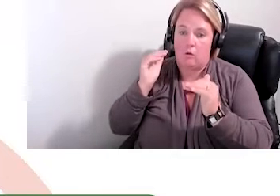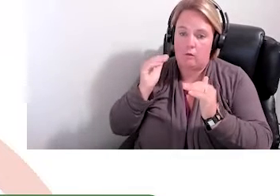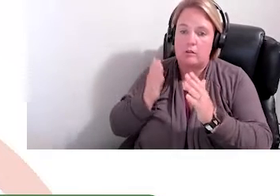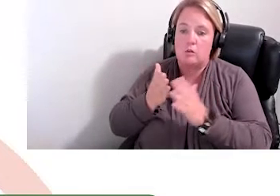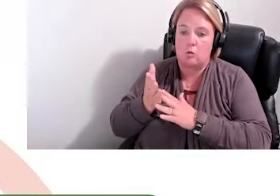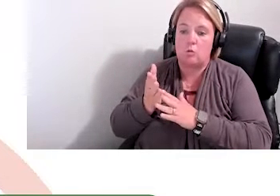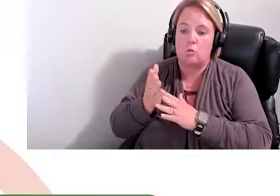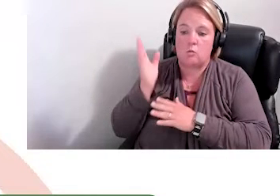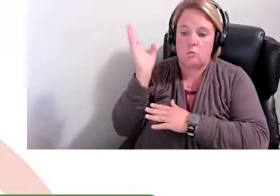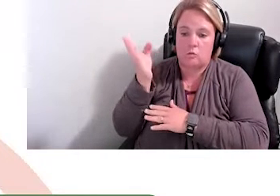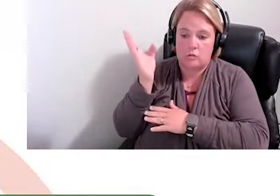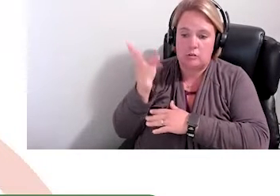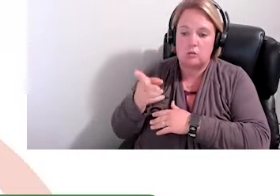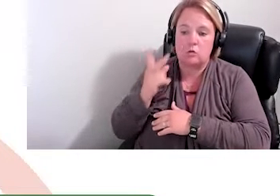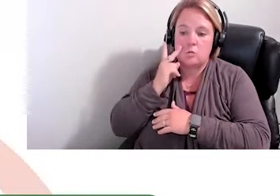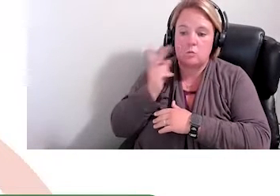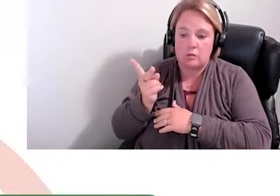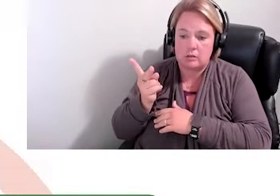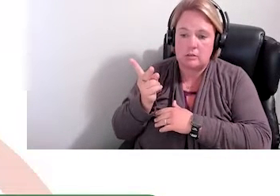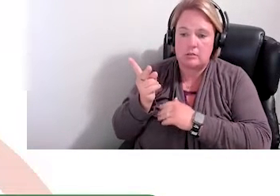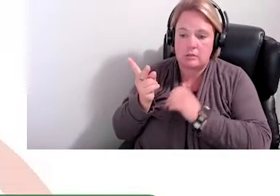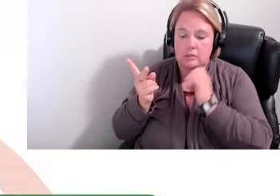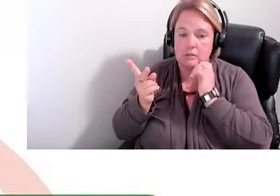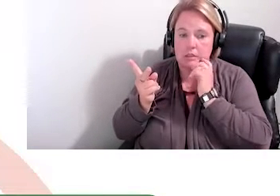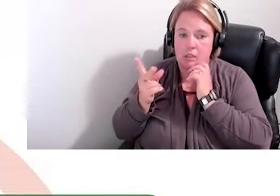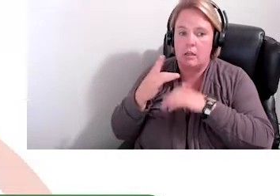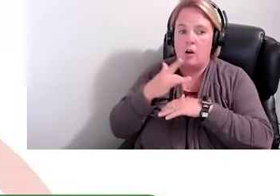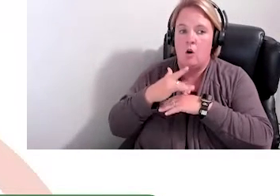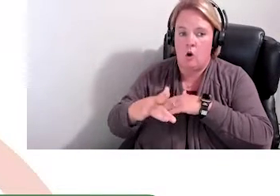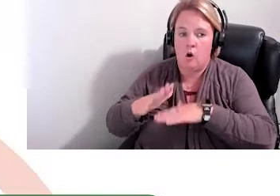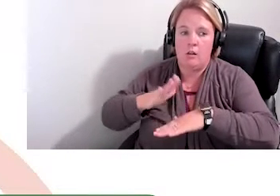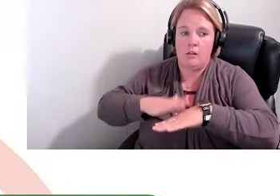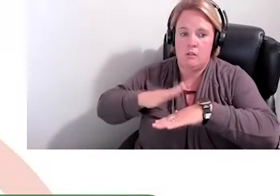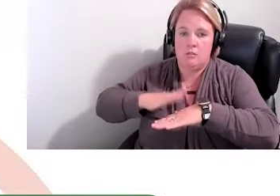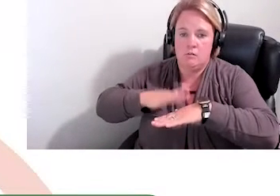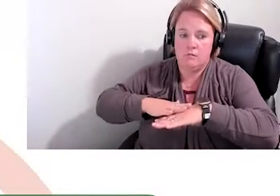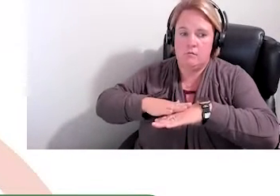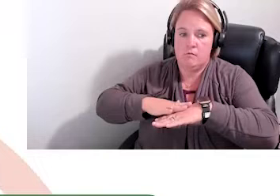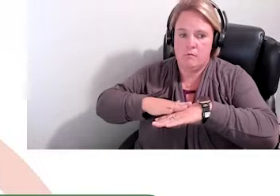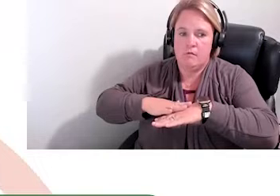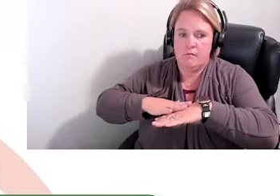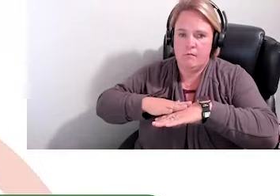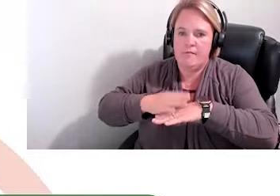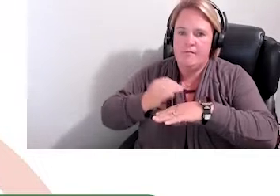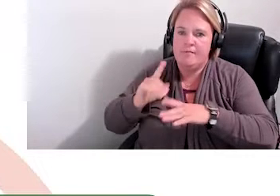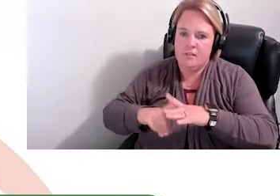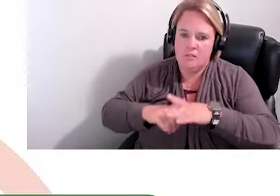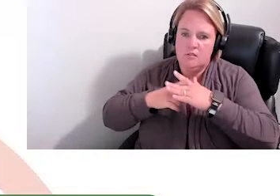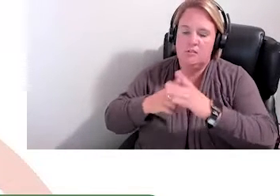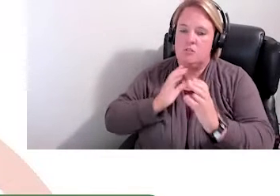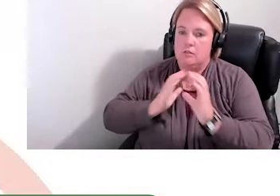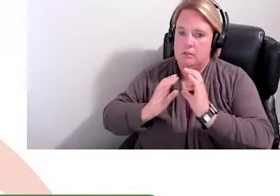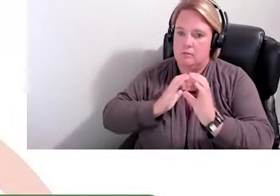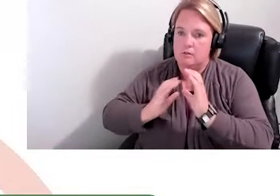able to see the importance of utilizing Early Alert as a way to have those conversations